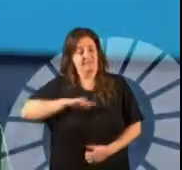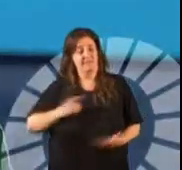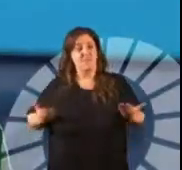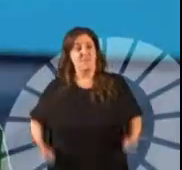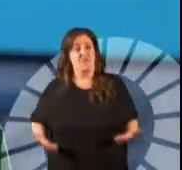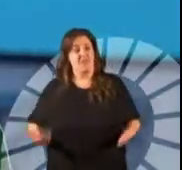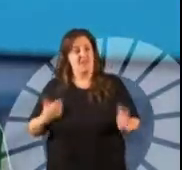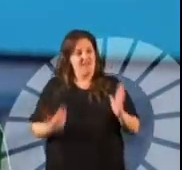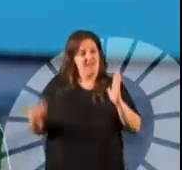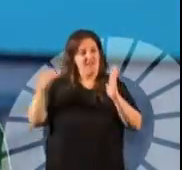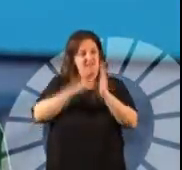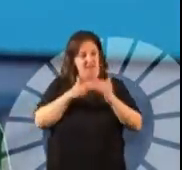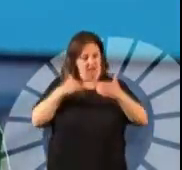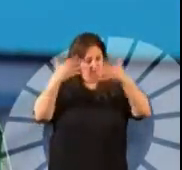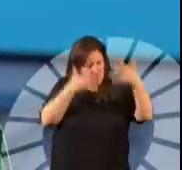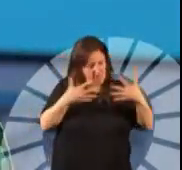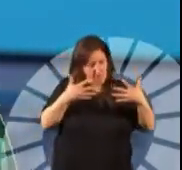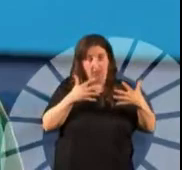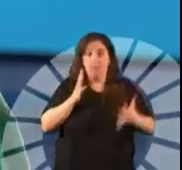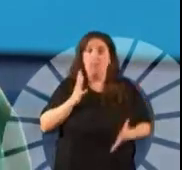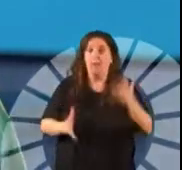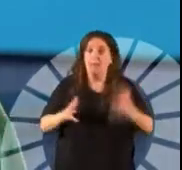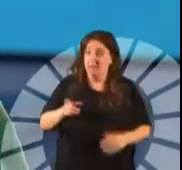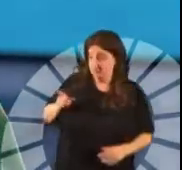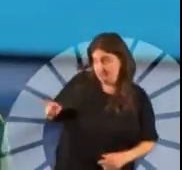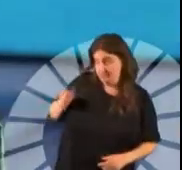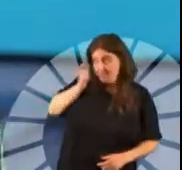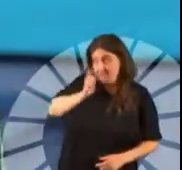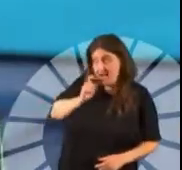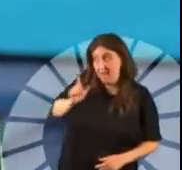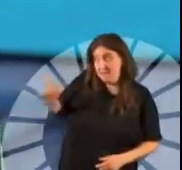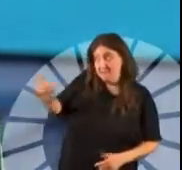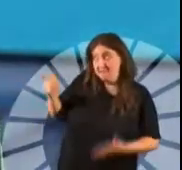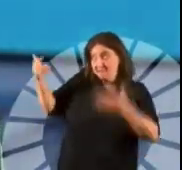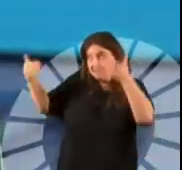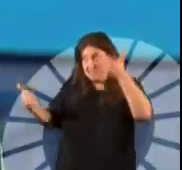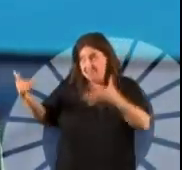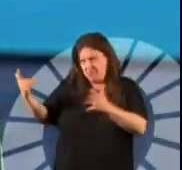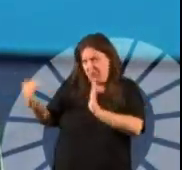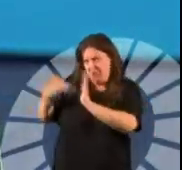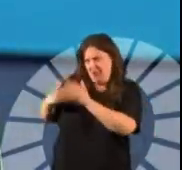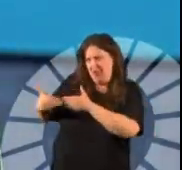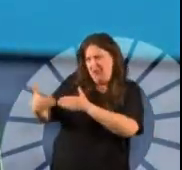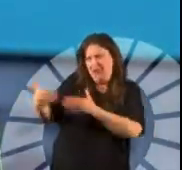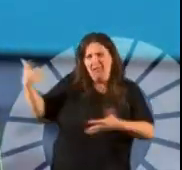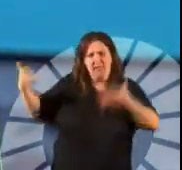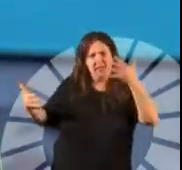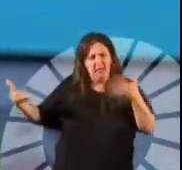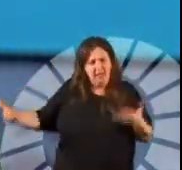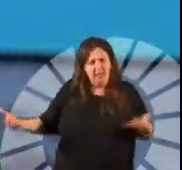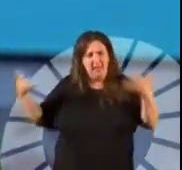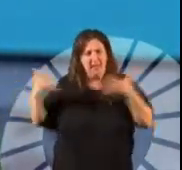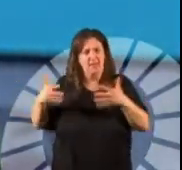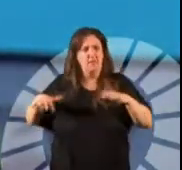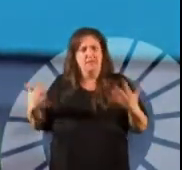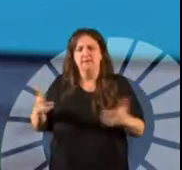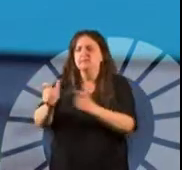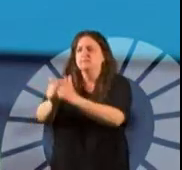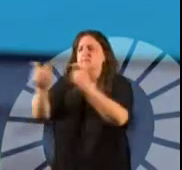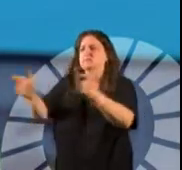sector will use some of the money for the changes that need to happen in their